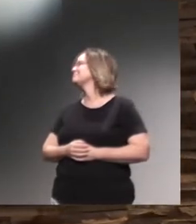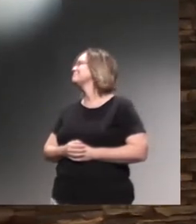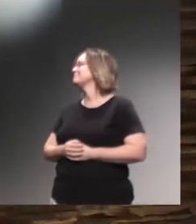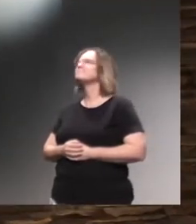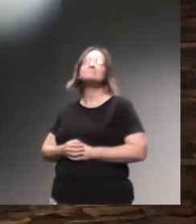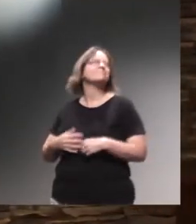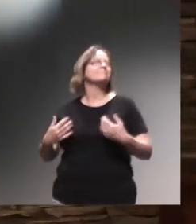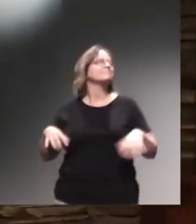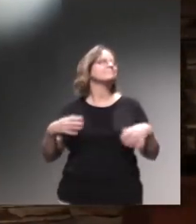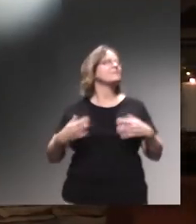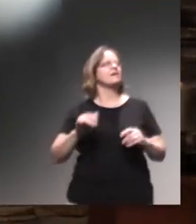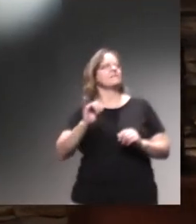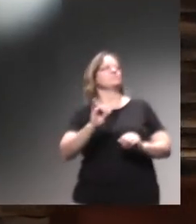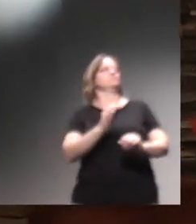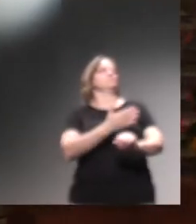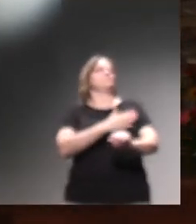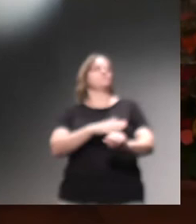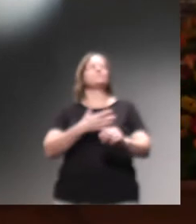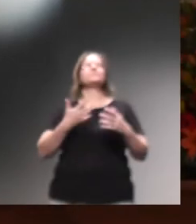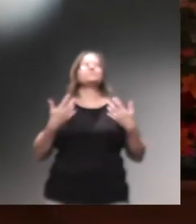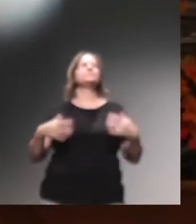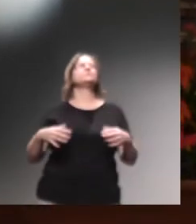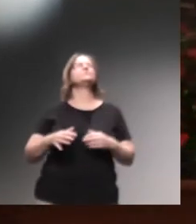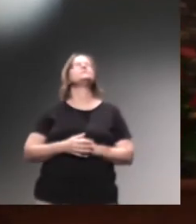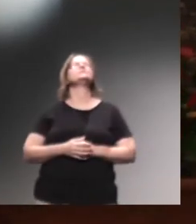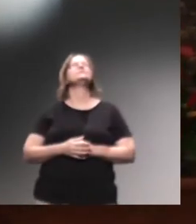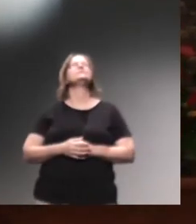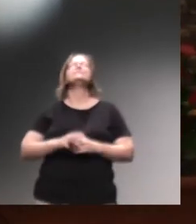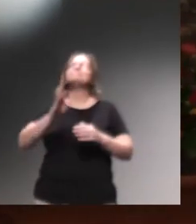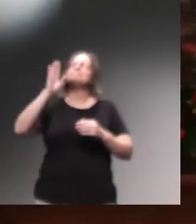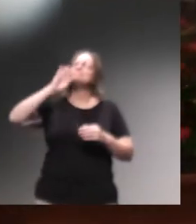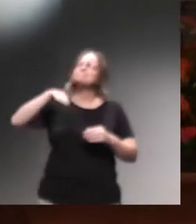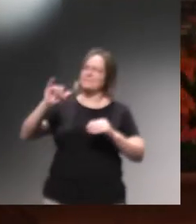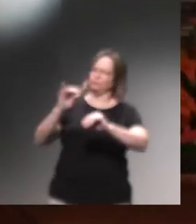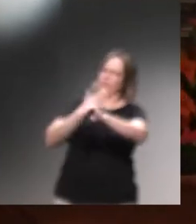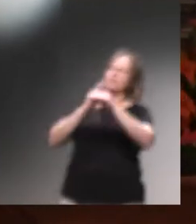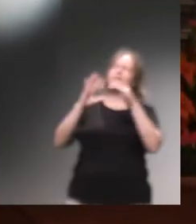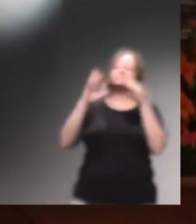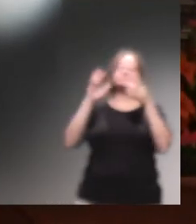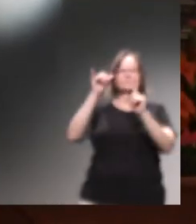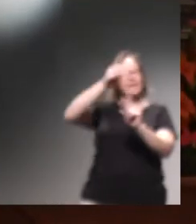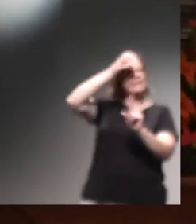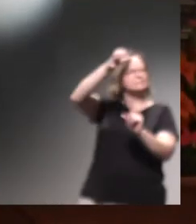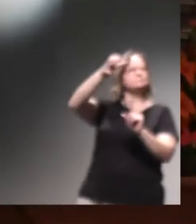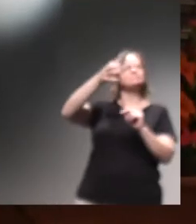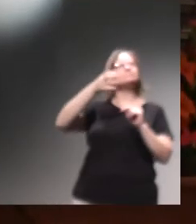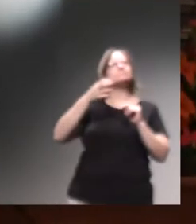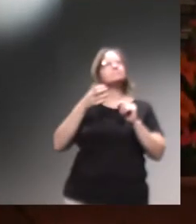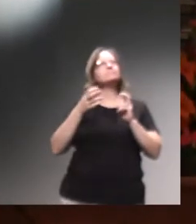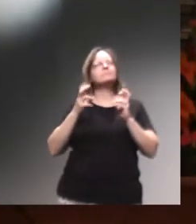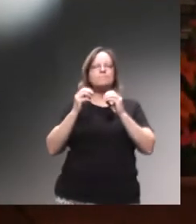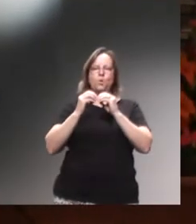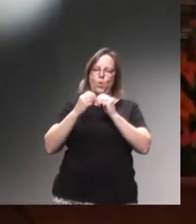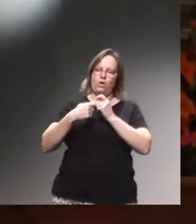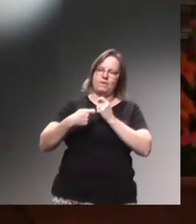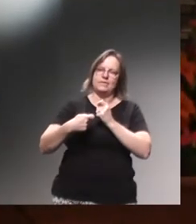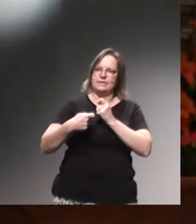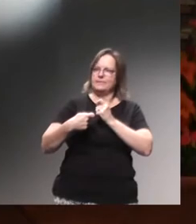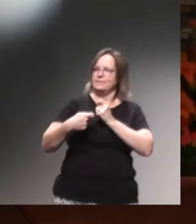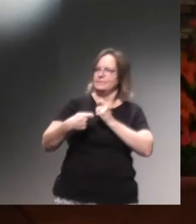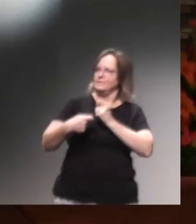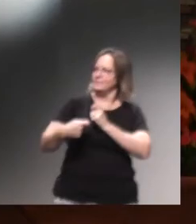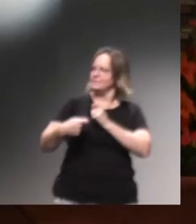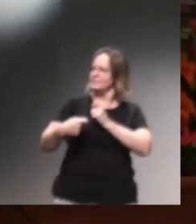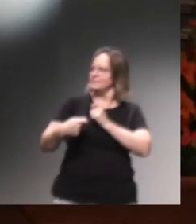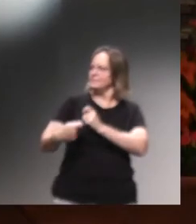So much about that, but I love that idea of going deeper, of being called deeper, because that's what Unity